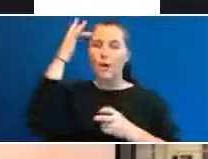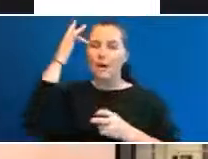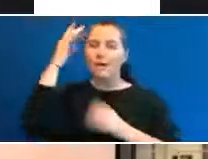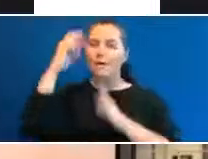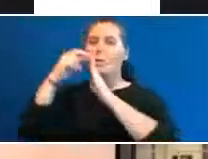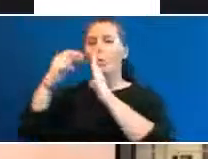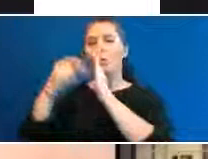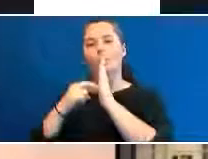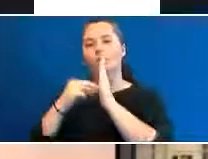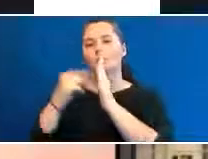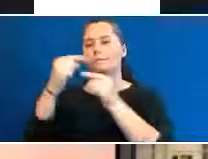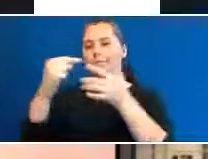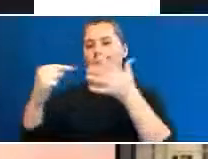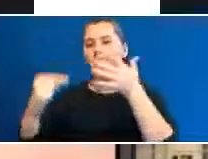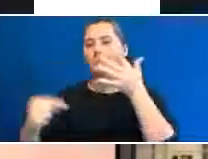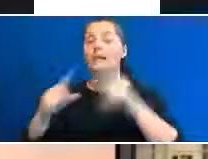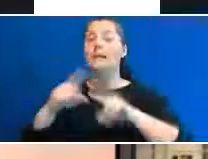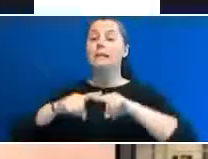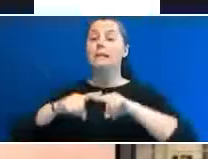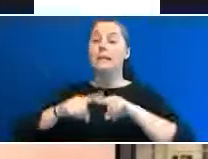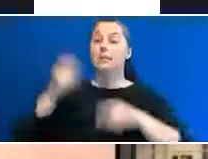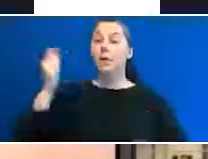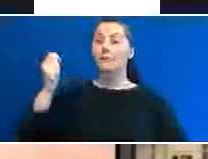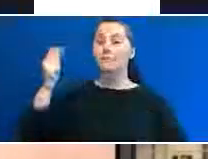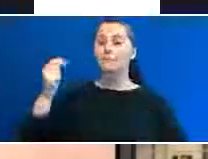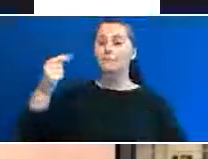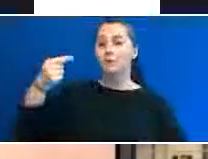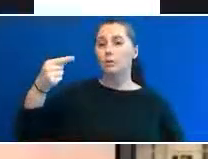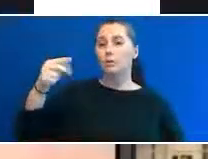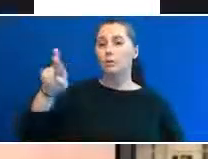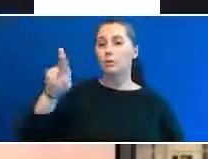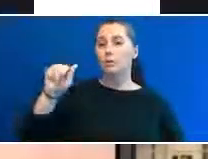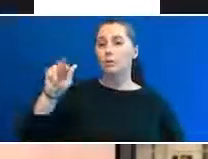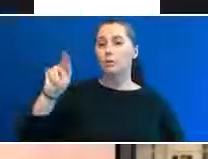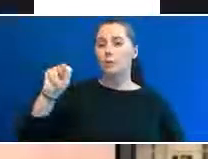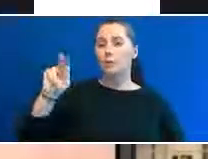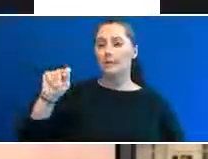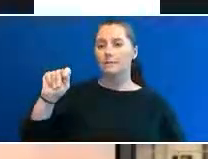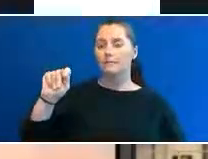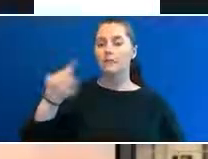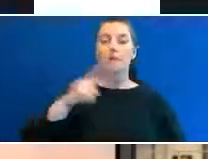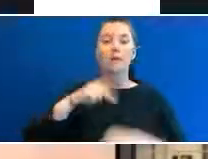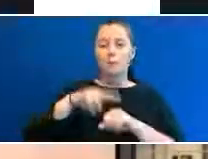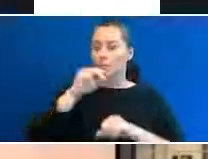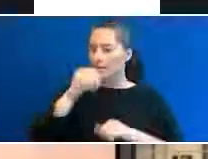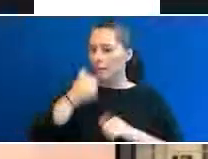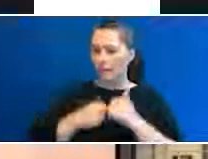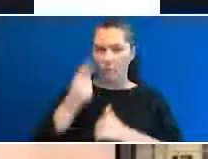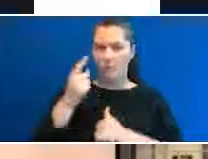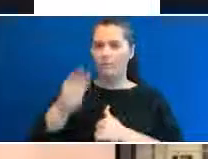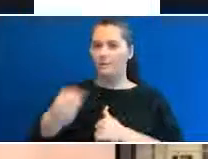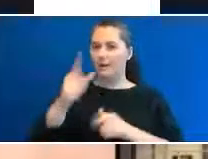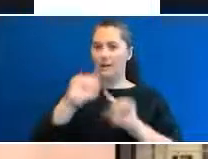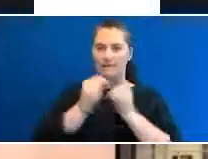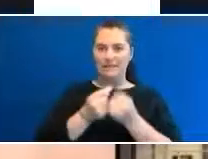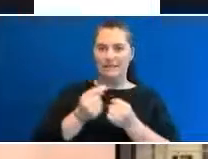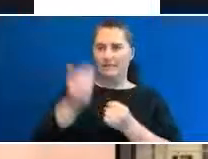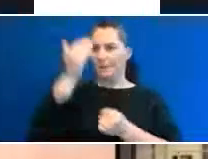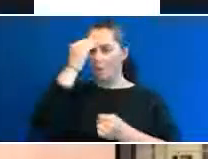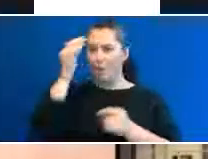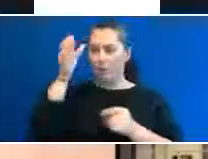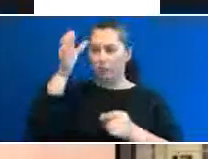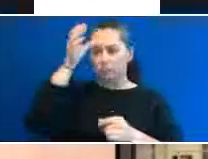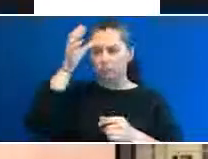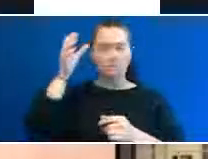of what the grant is. And there usually isn't everybody on the team that knows everything that needs to be in it and what can be approved by